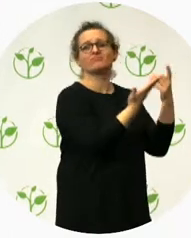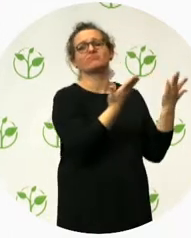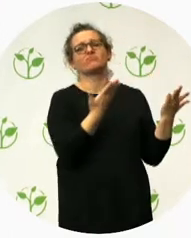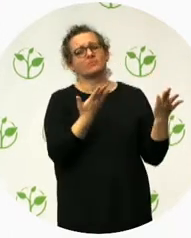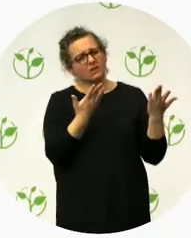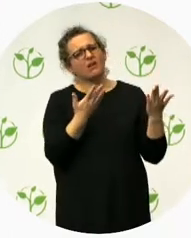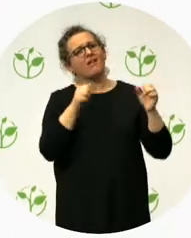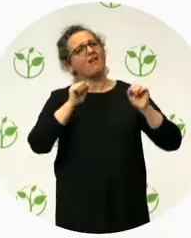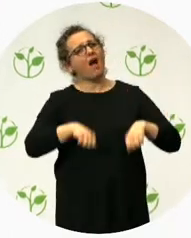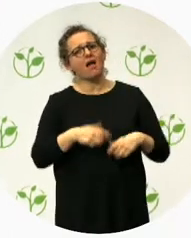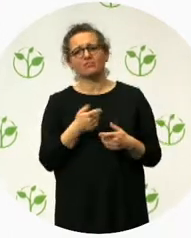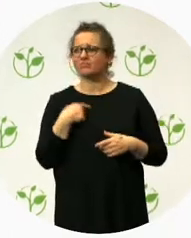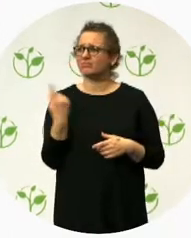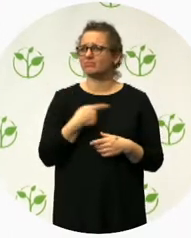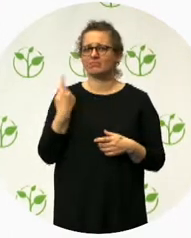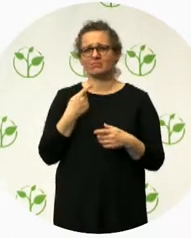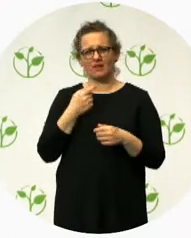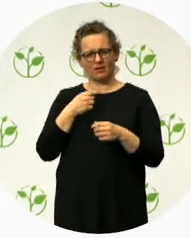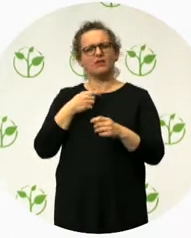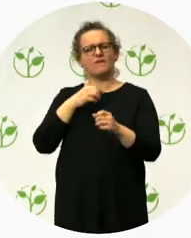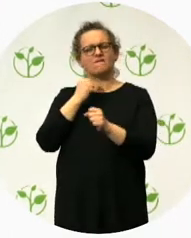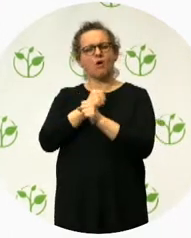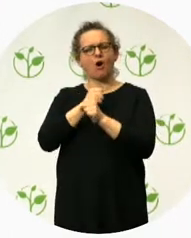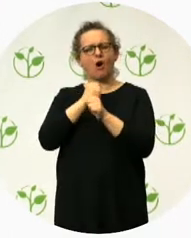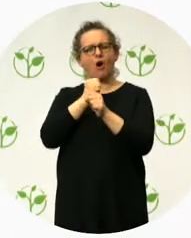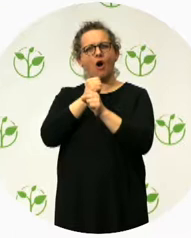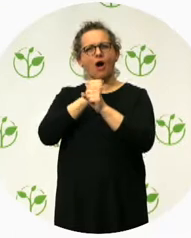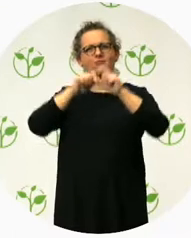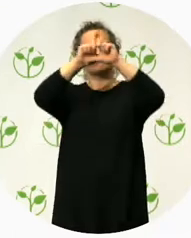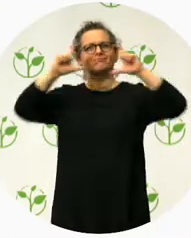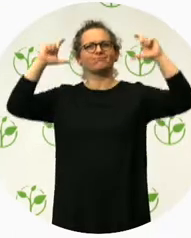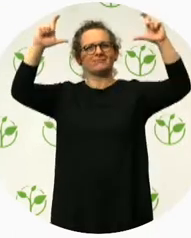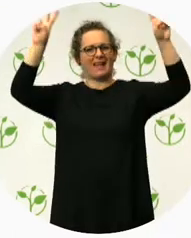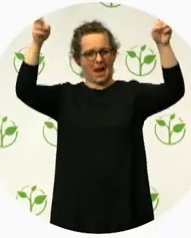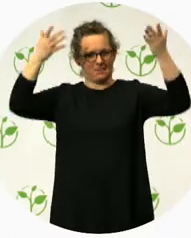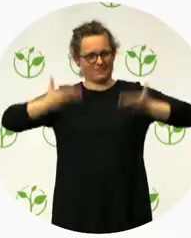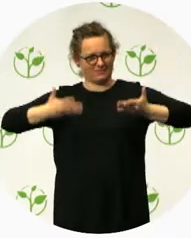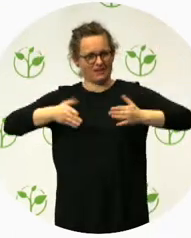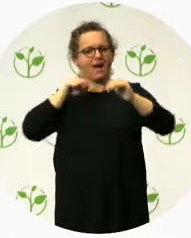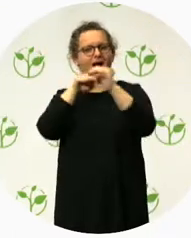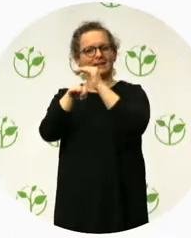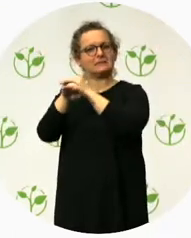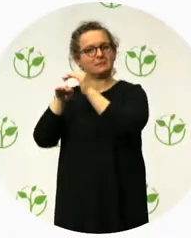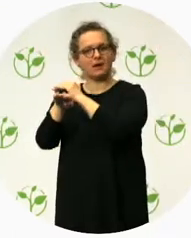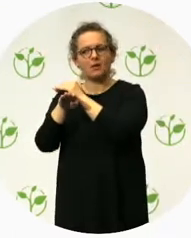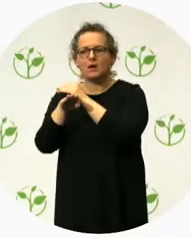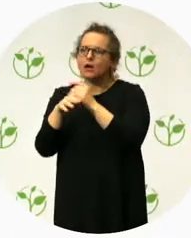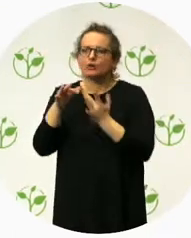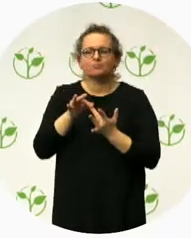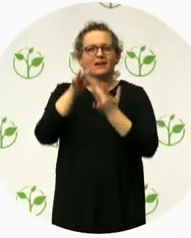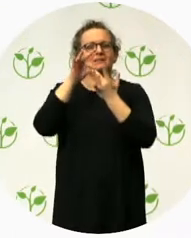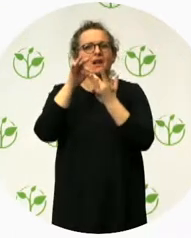people, but most of all, it is important for people with disabilities. In the different contexts of